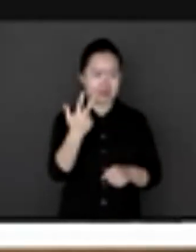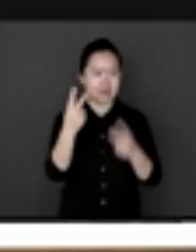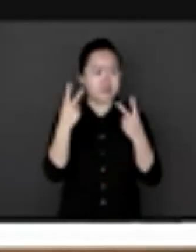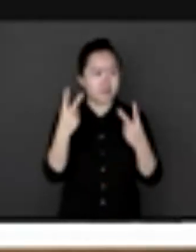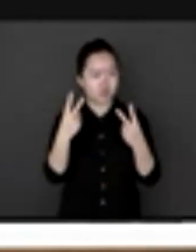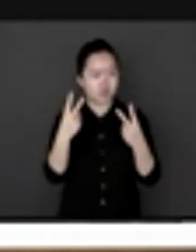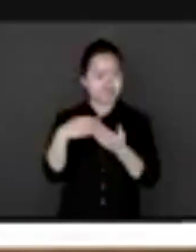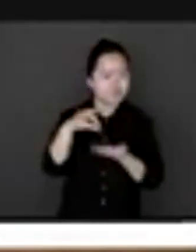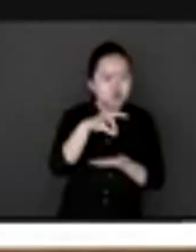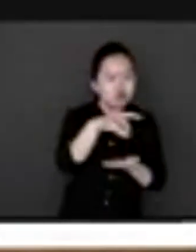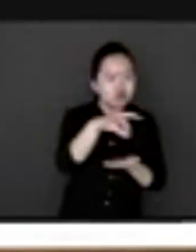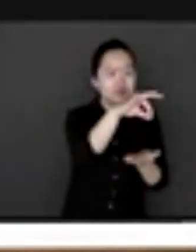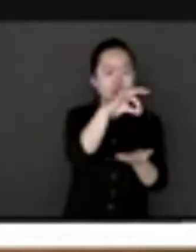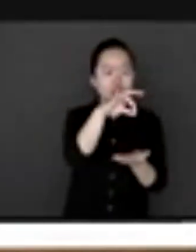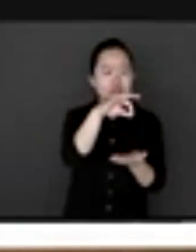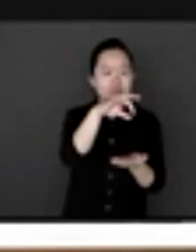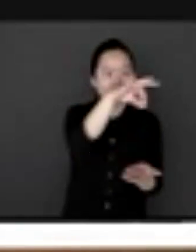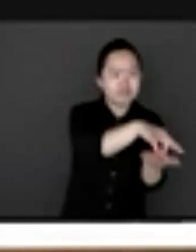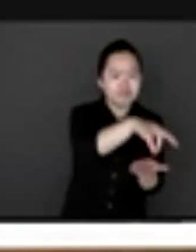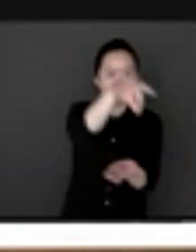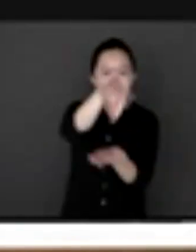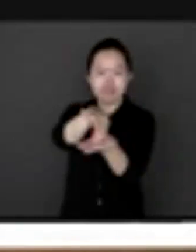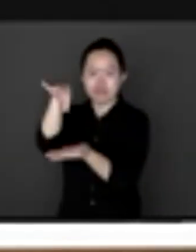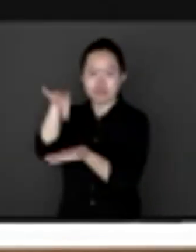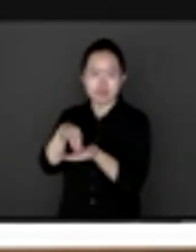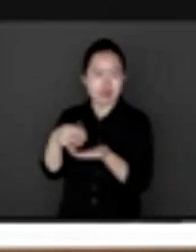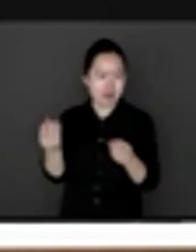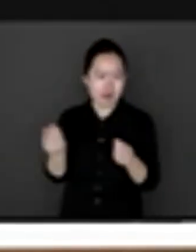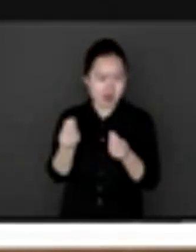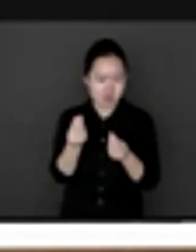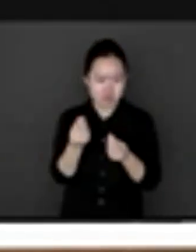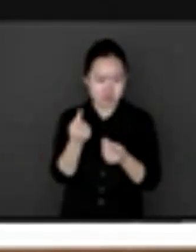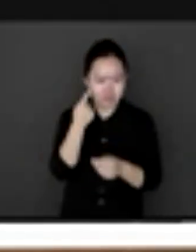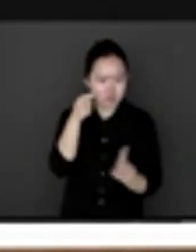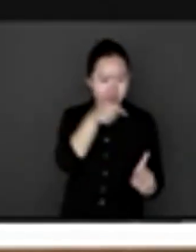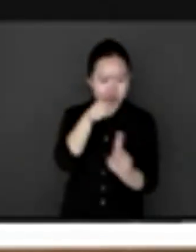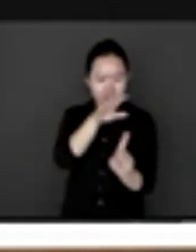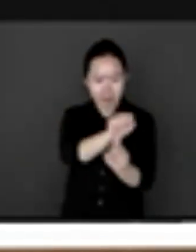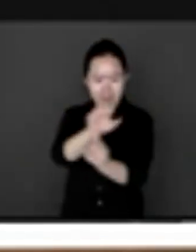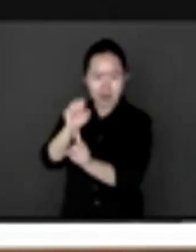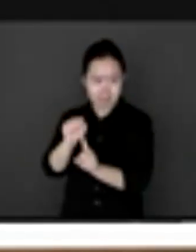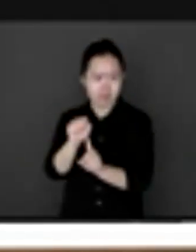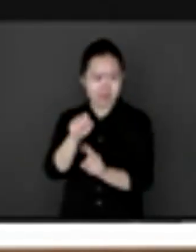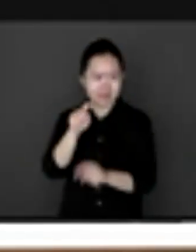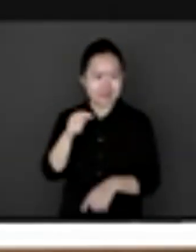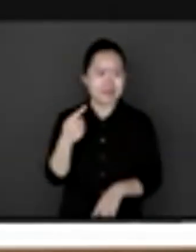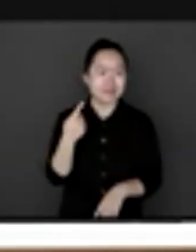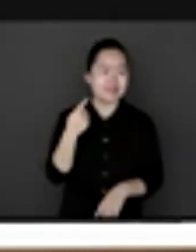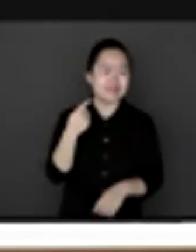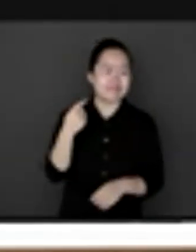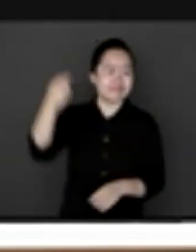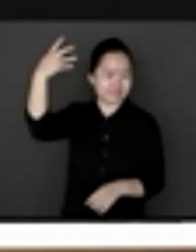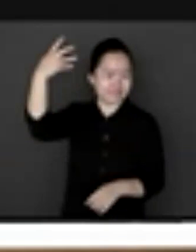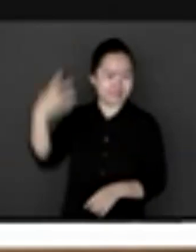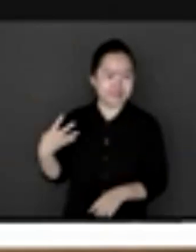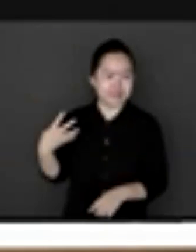is there shouldn't be a policy without service, So we waited a little time, until we had the